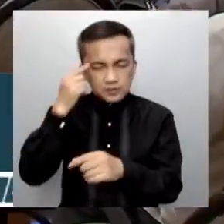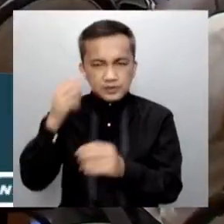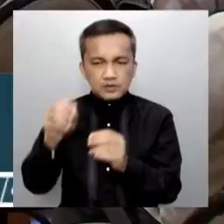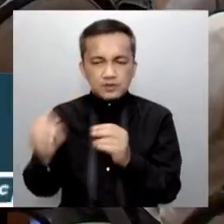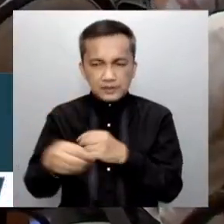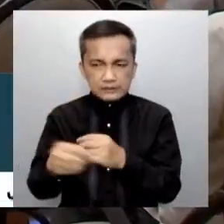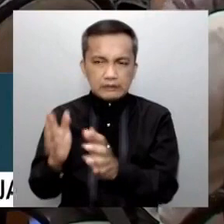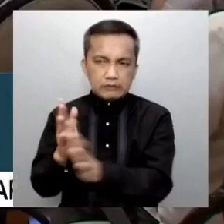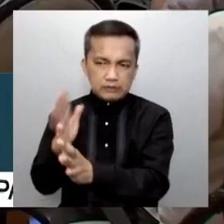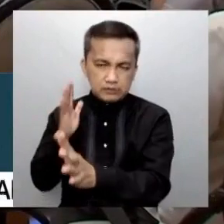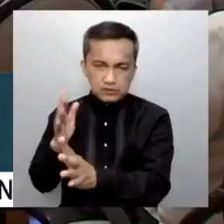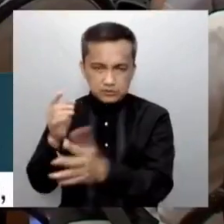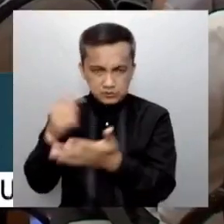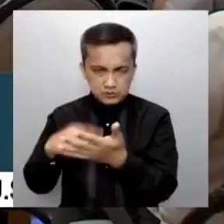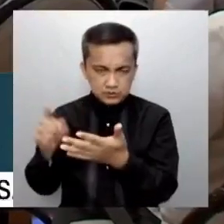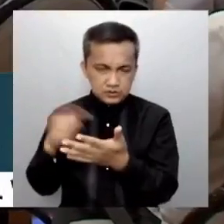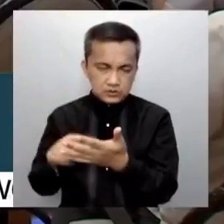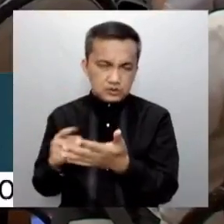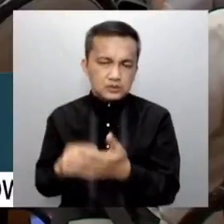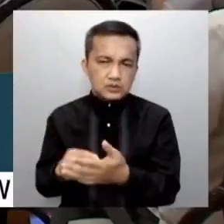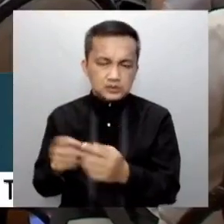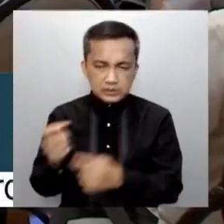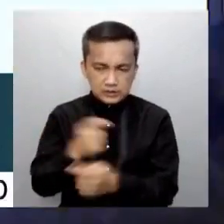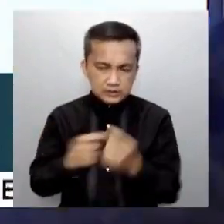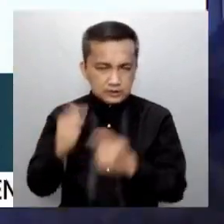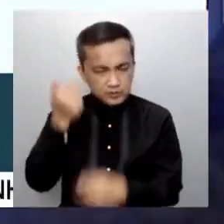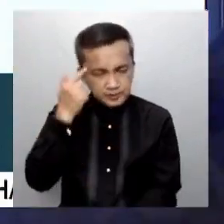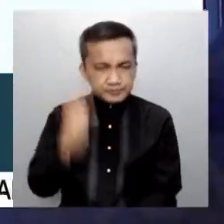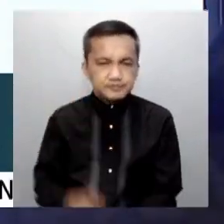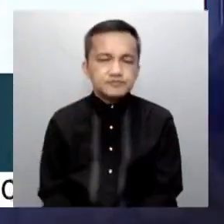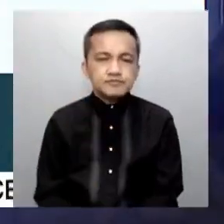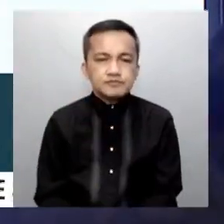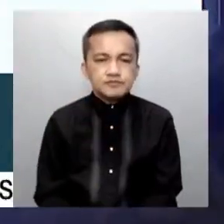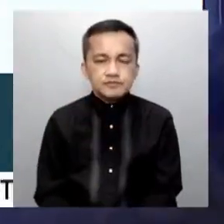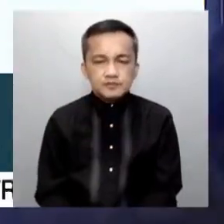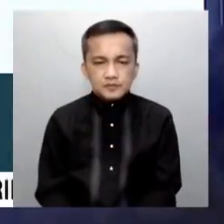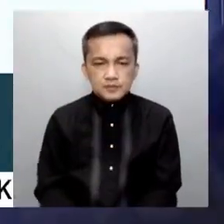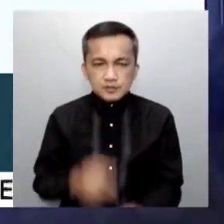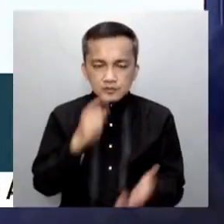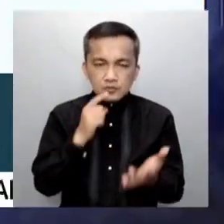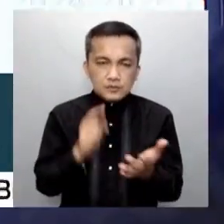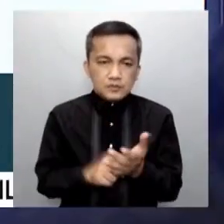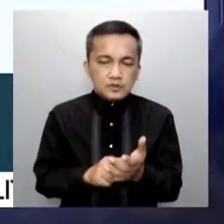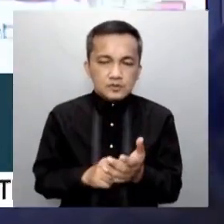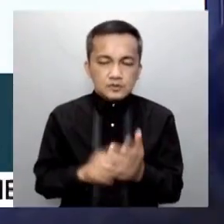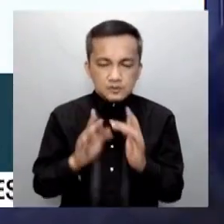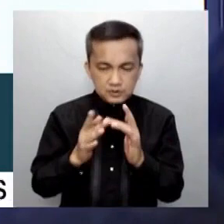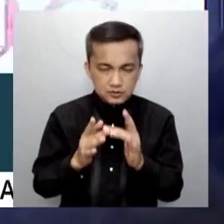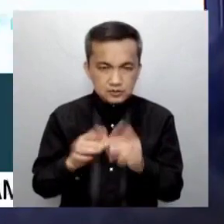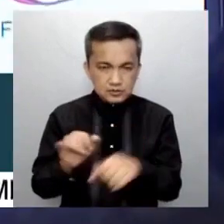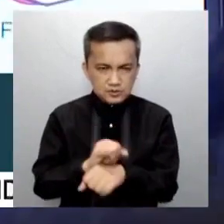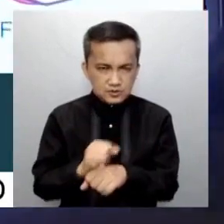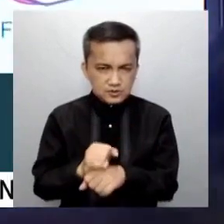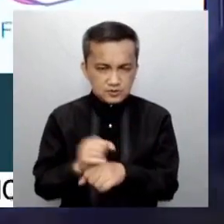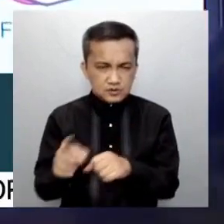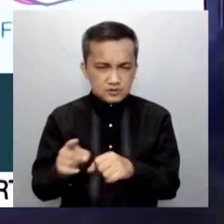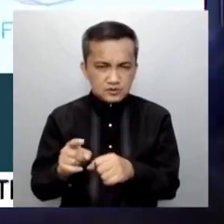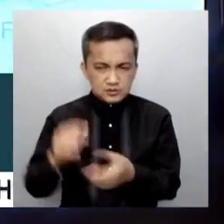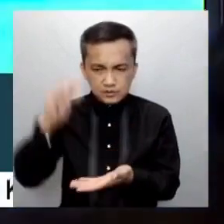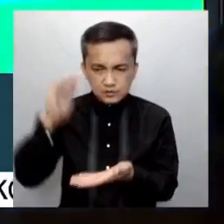to transact with government. He also noted that ongoing digitalization efforts will significantly lessen